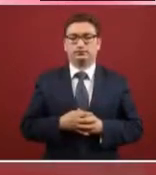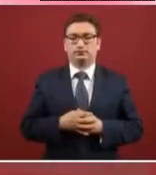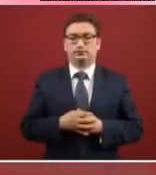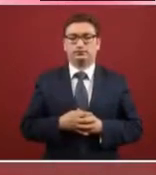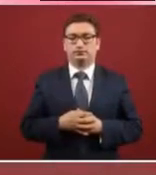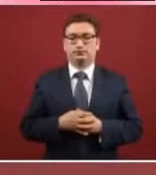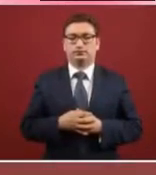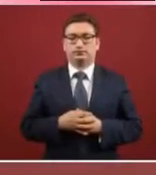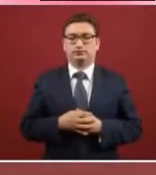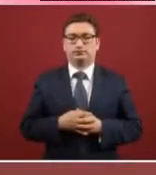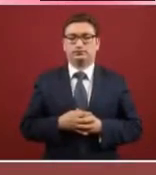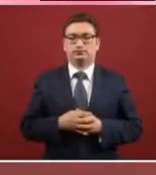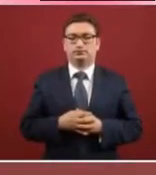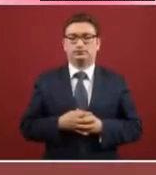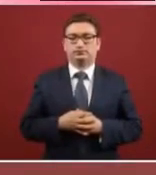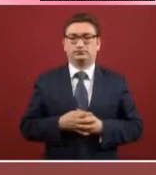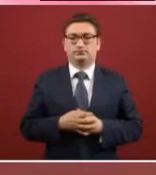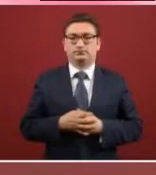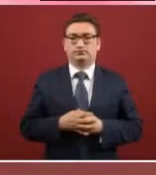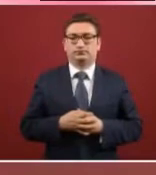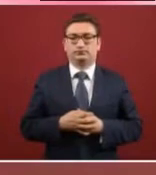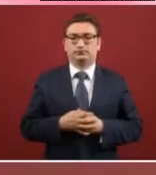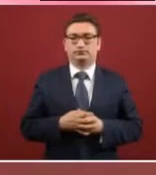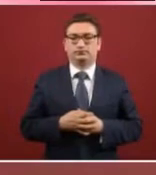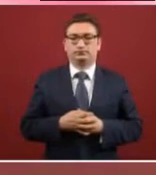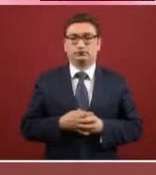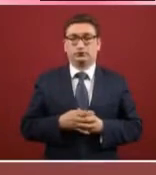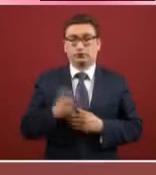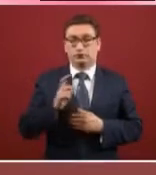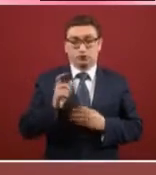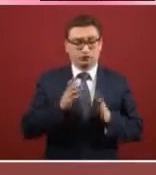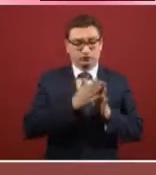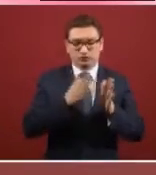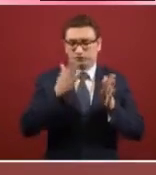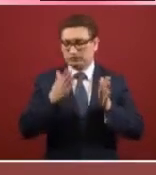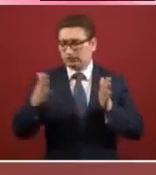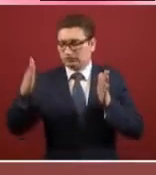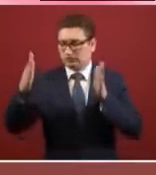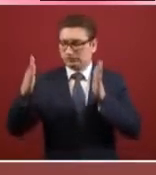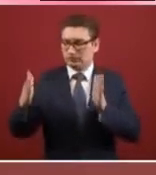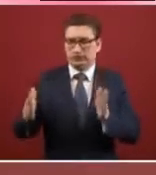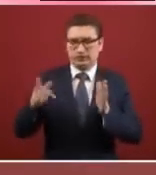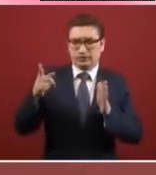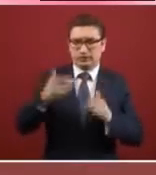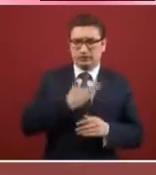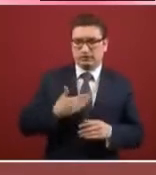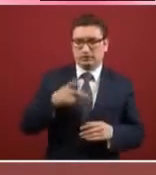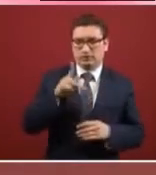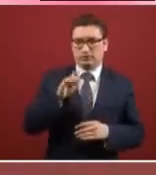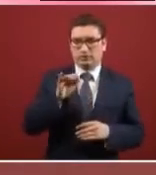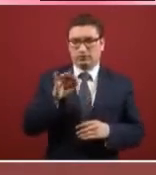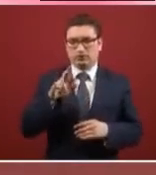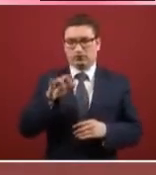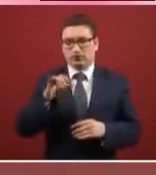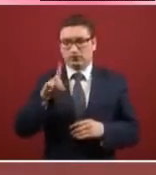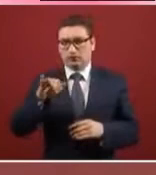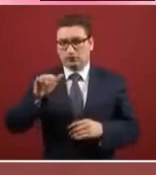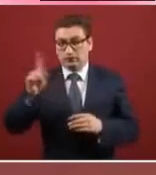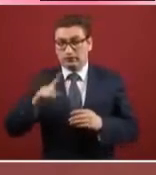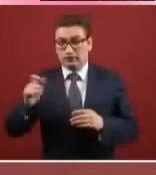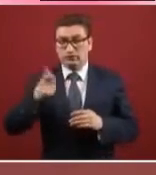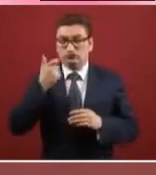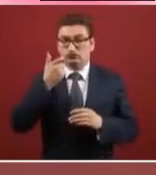se extrajo en el porfiriato? And how much was taken in Porfirio